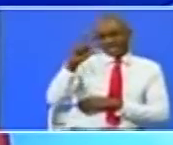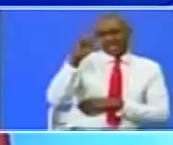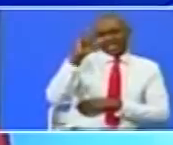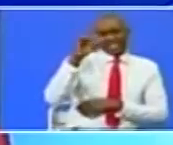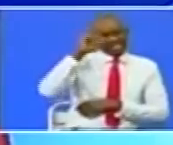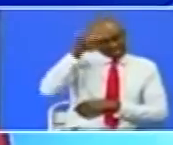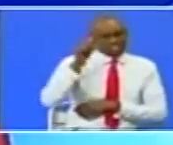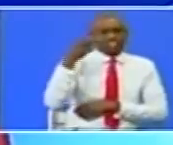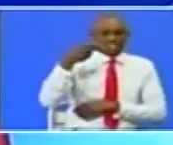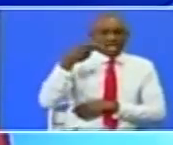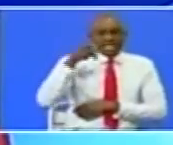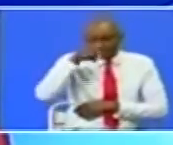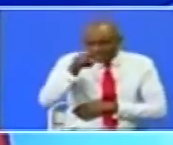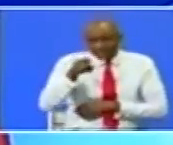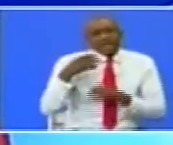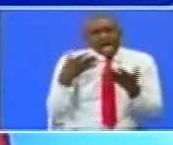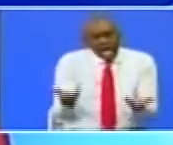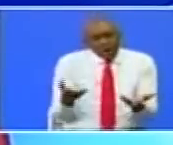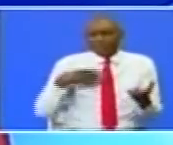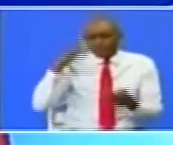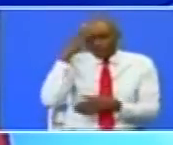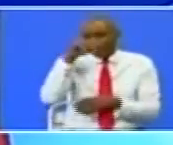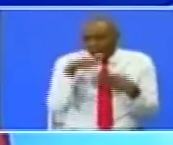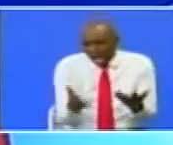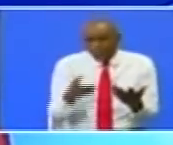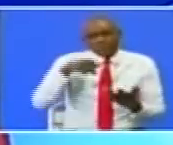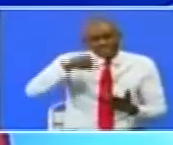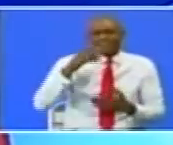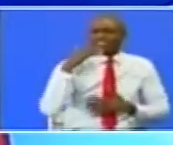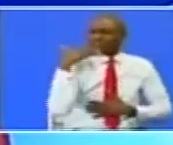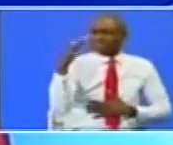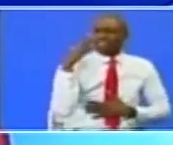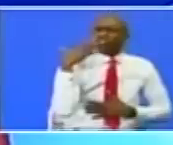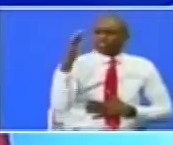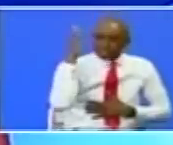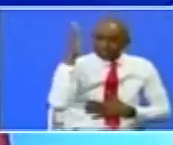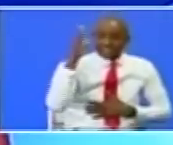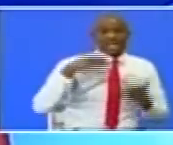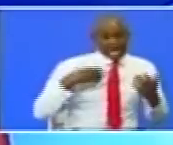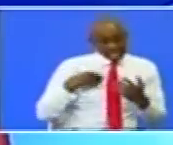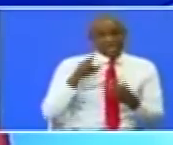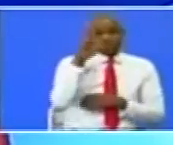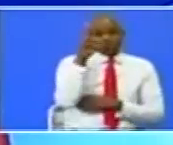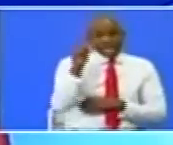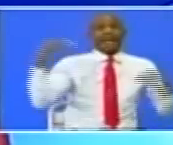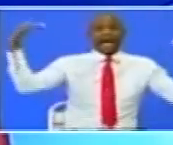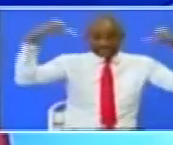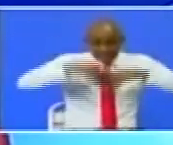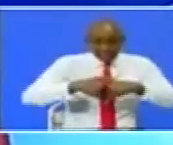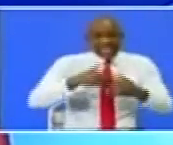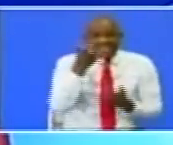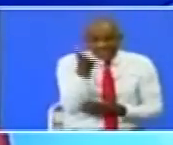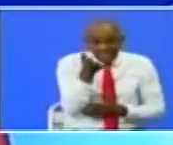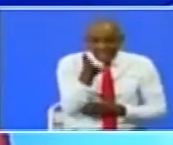was first introduced to the country after he gave a rousing speech at the United Nations General Assembly that earned him